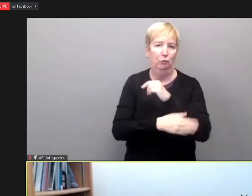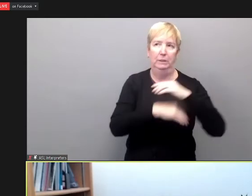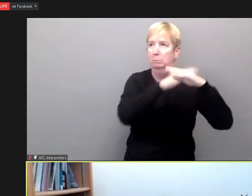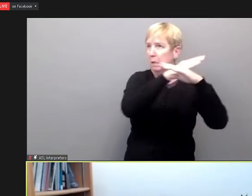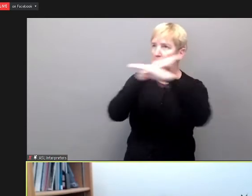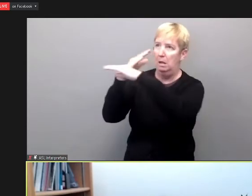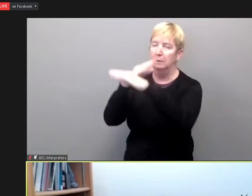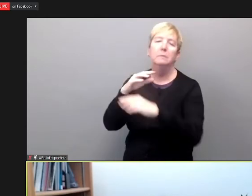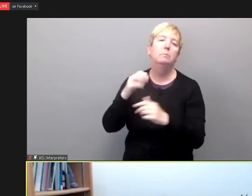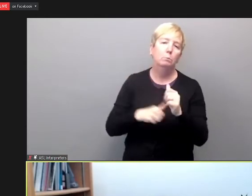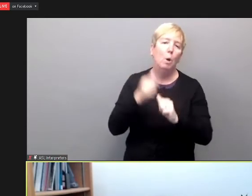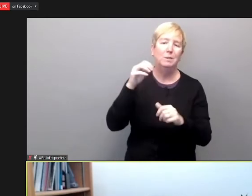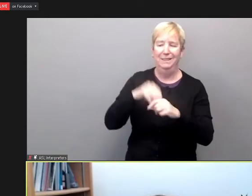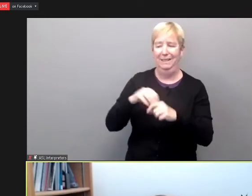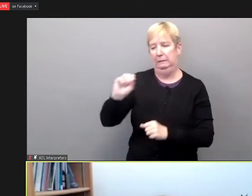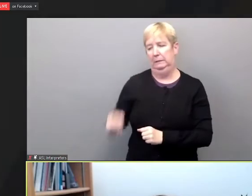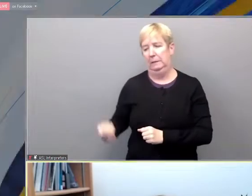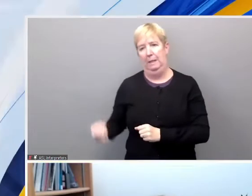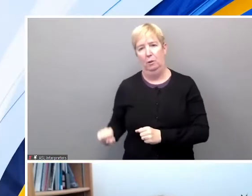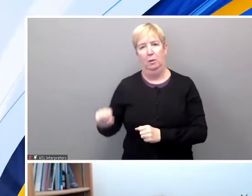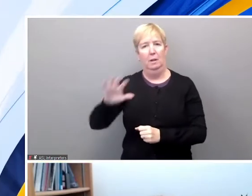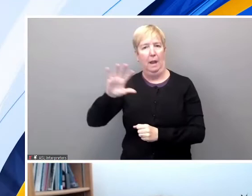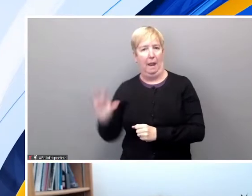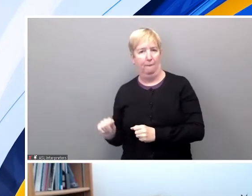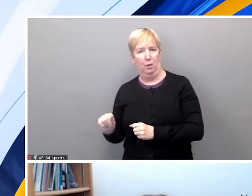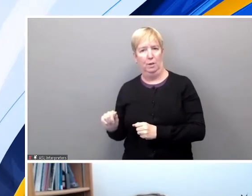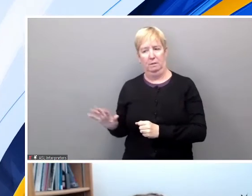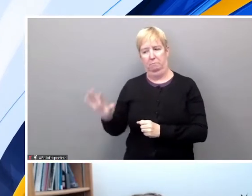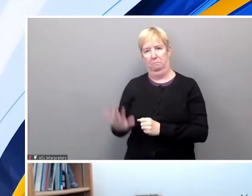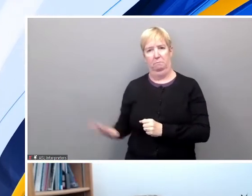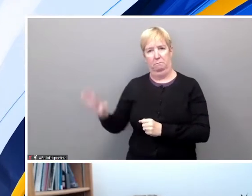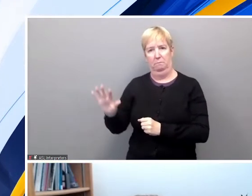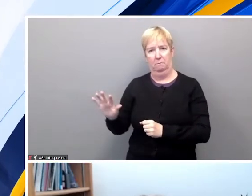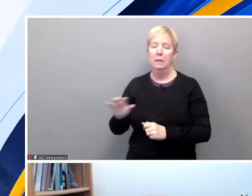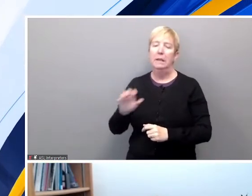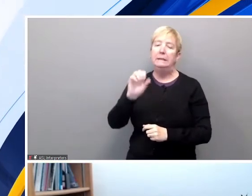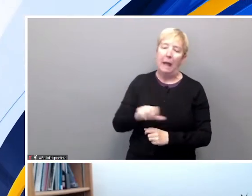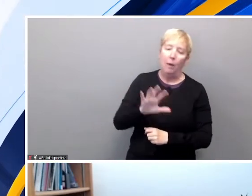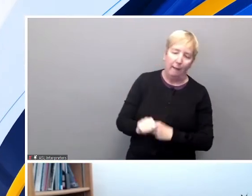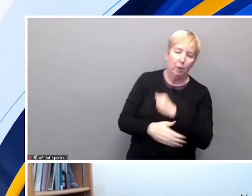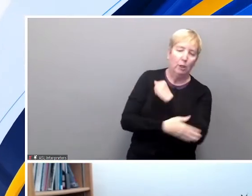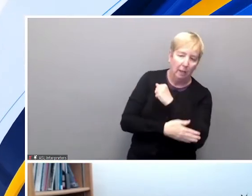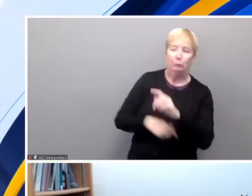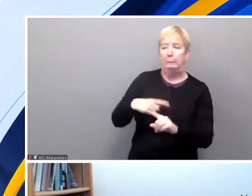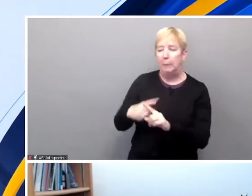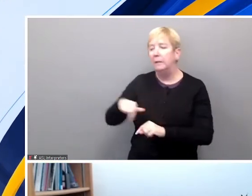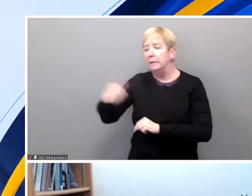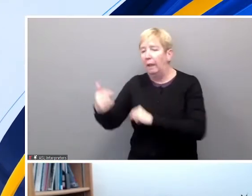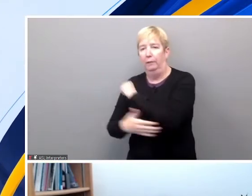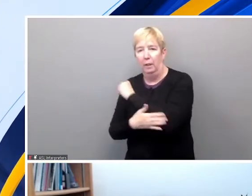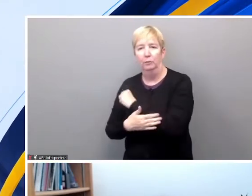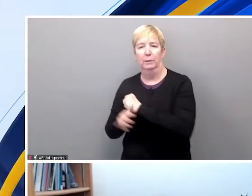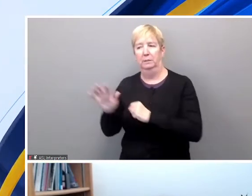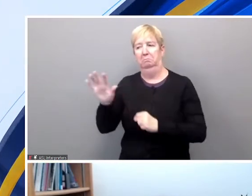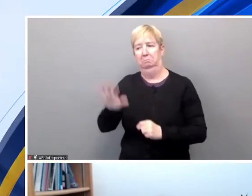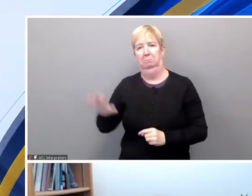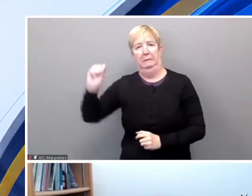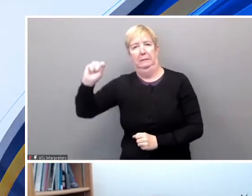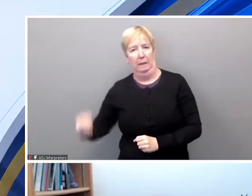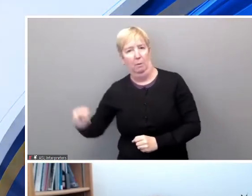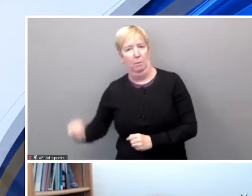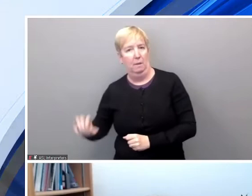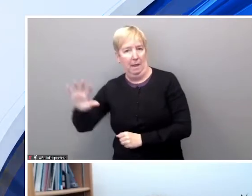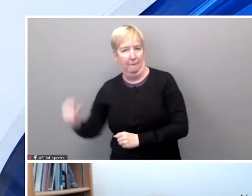Africa, in Southern Africa, which includes South Africa. And so this suspends travel